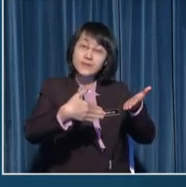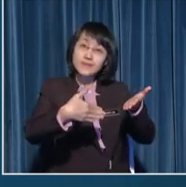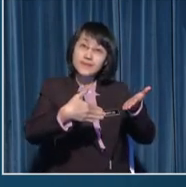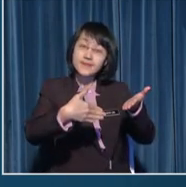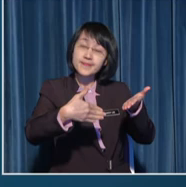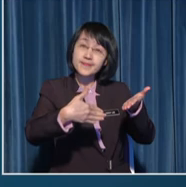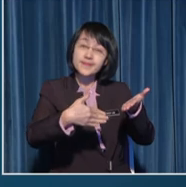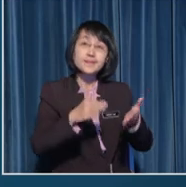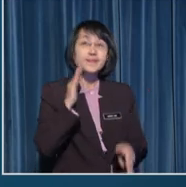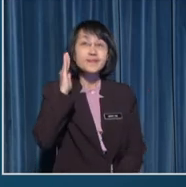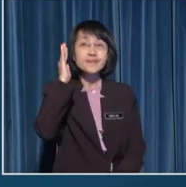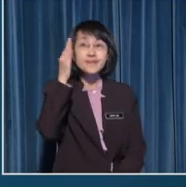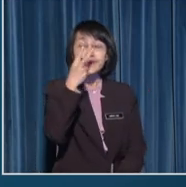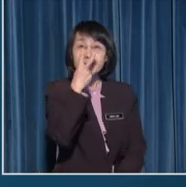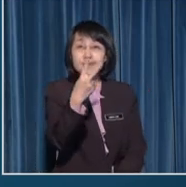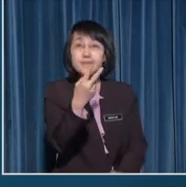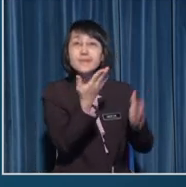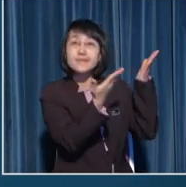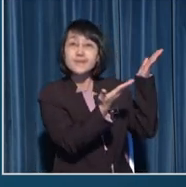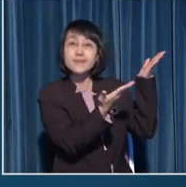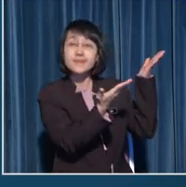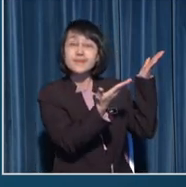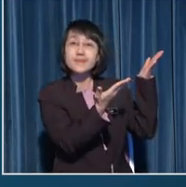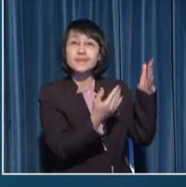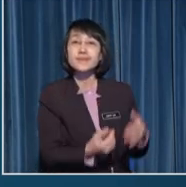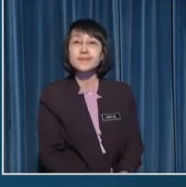It will look like this.